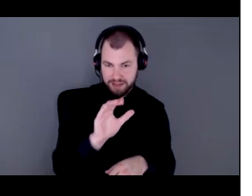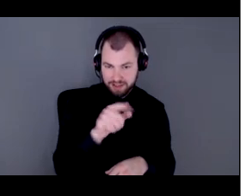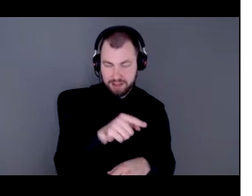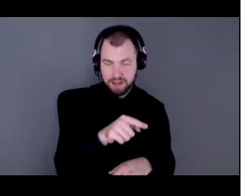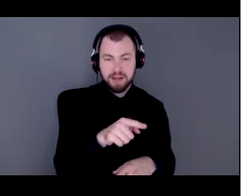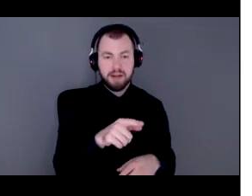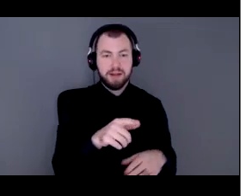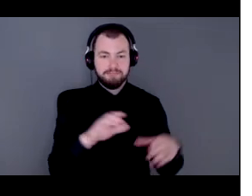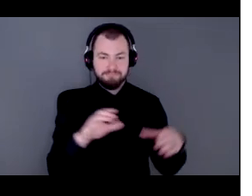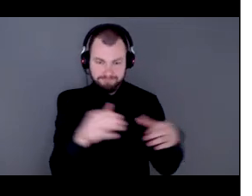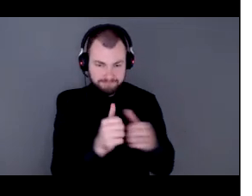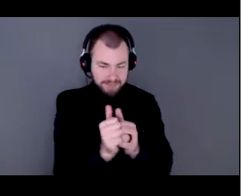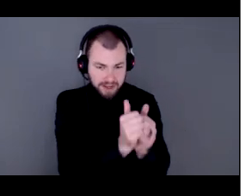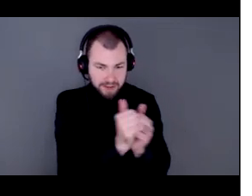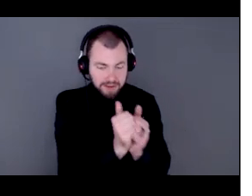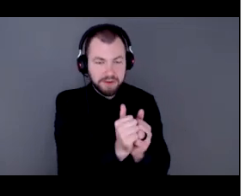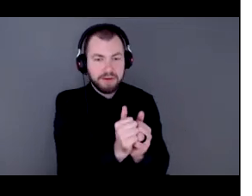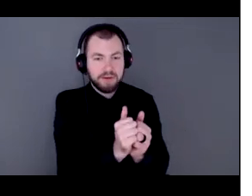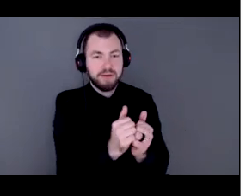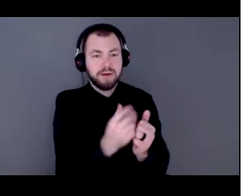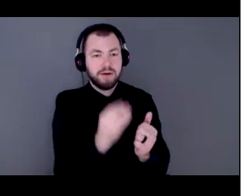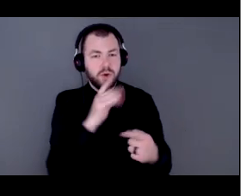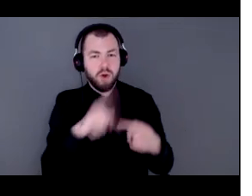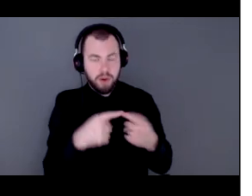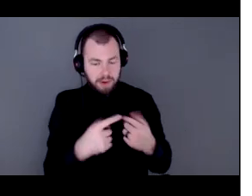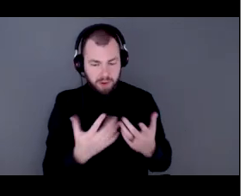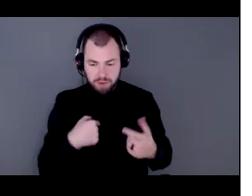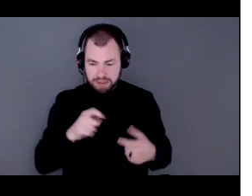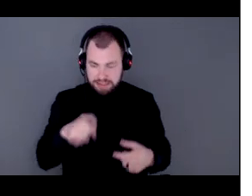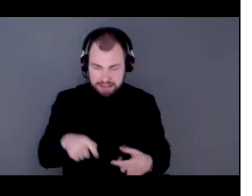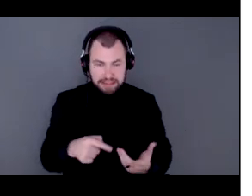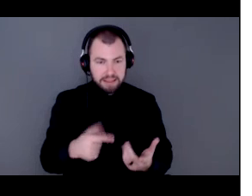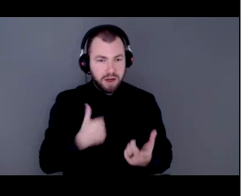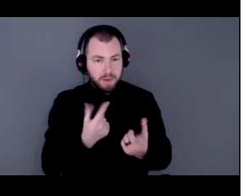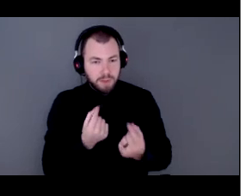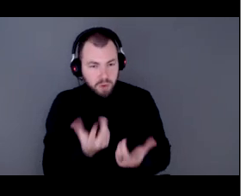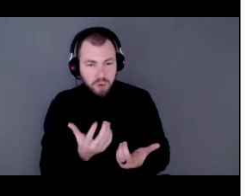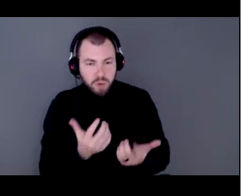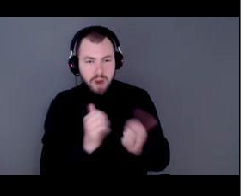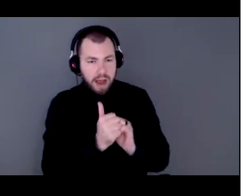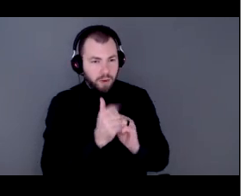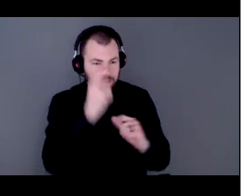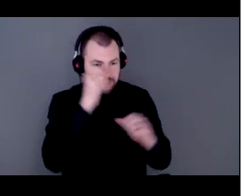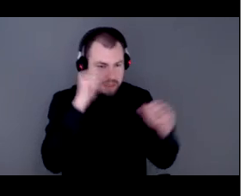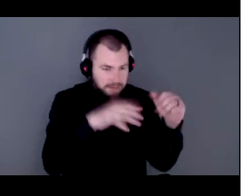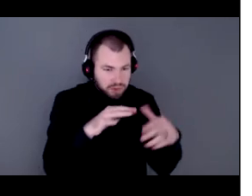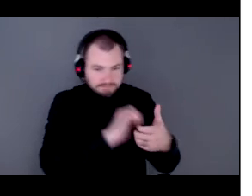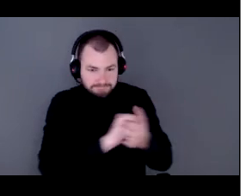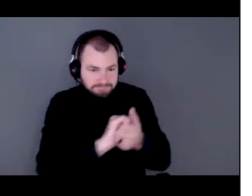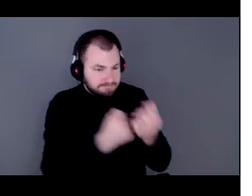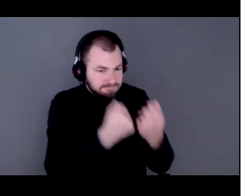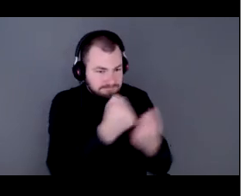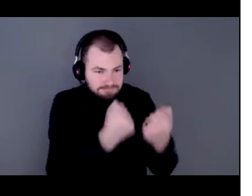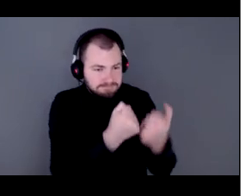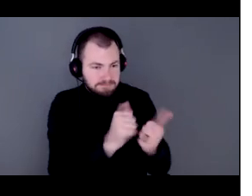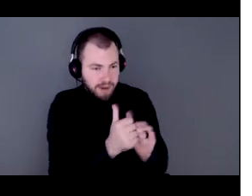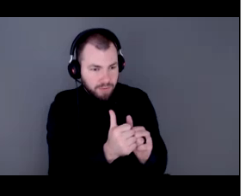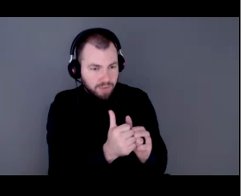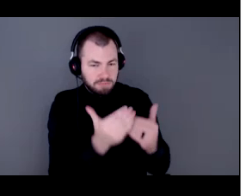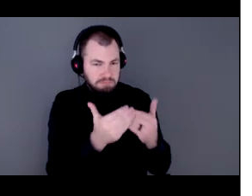together and talked about their needs. What are we doing? How can we collaborate, and moving forward from there? And